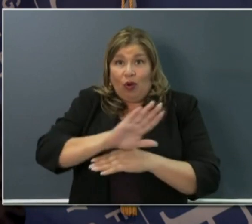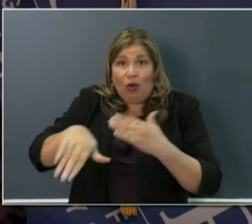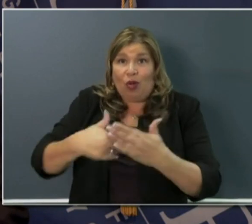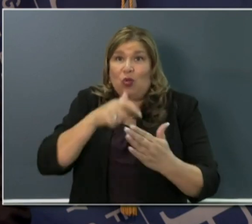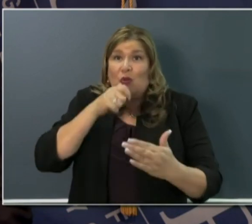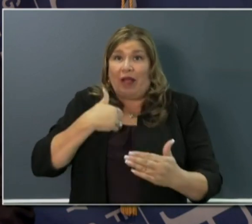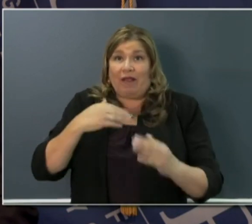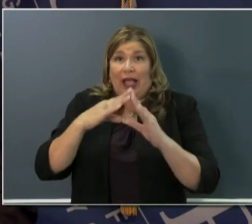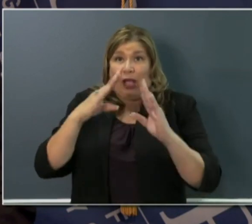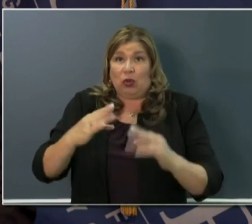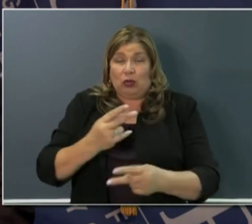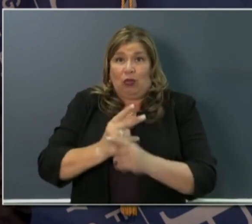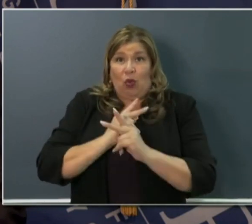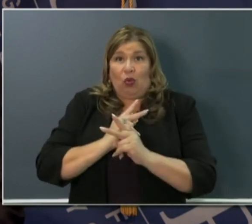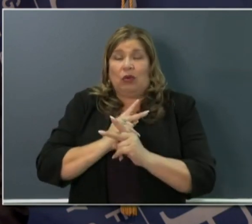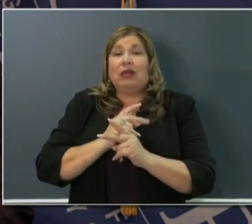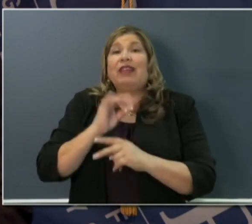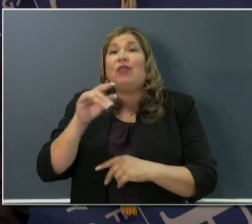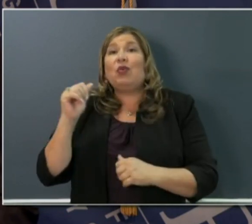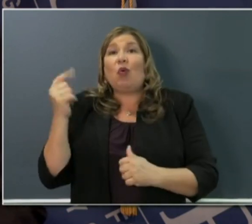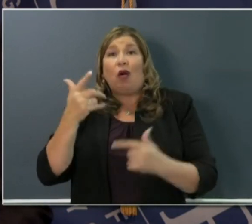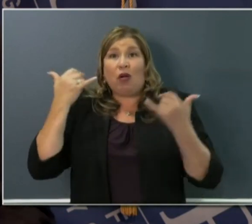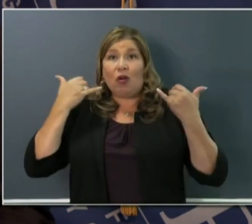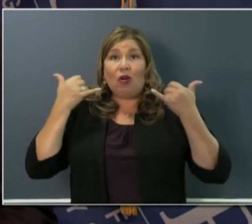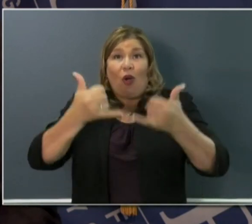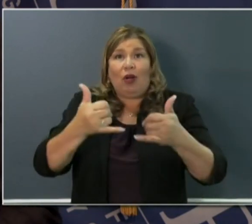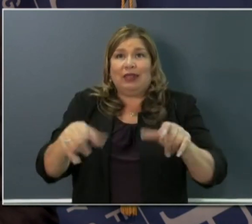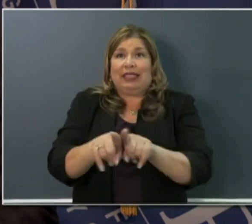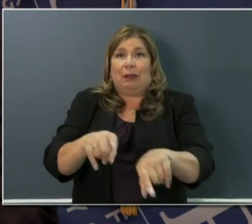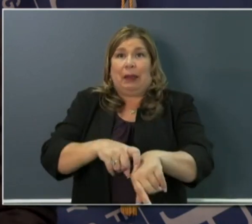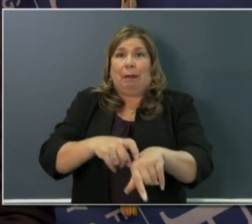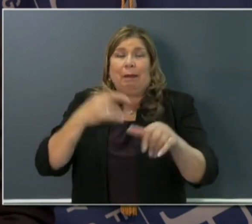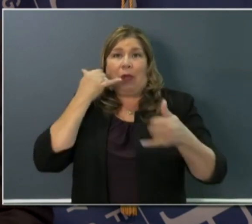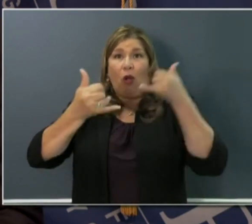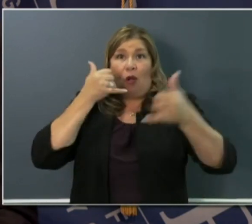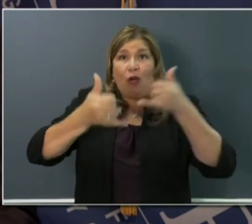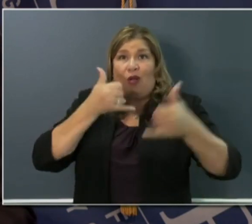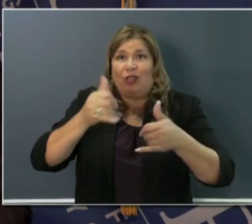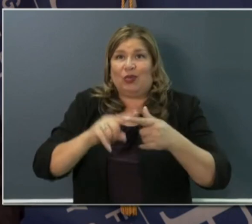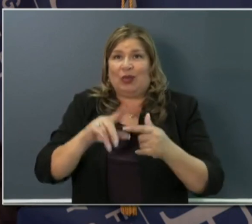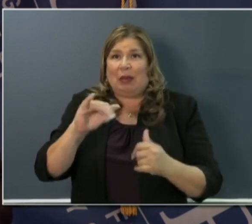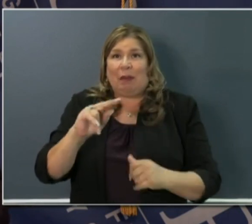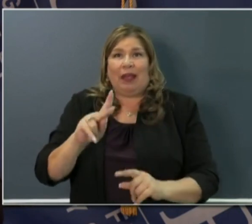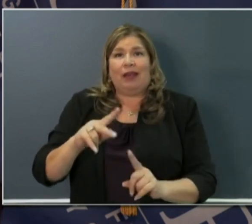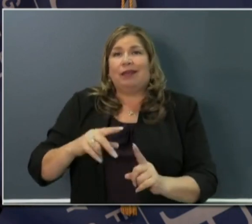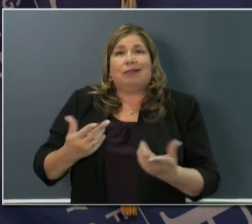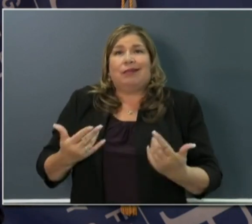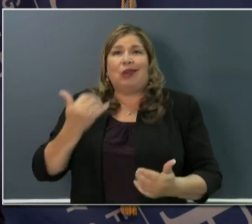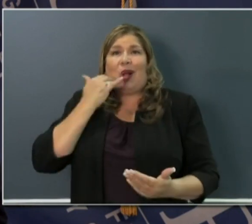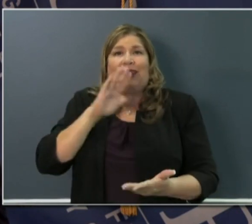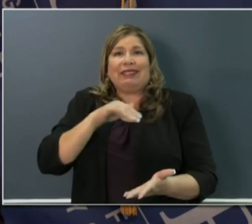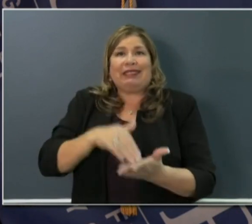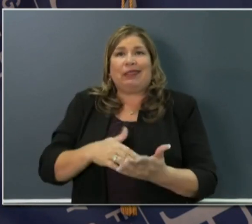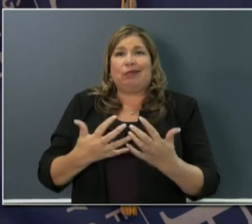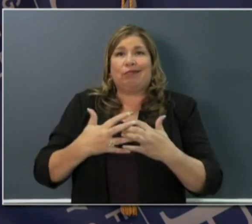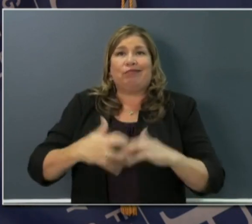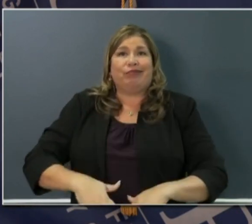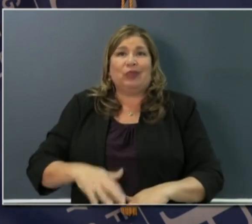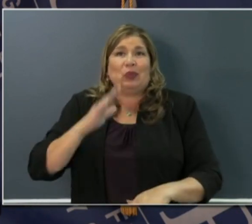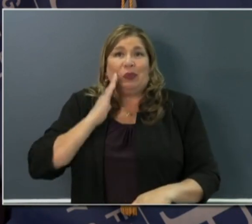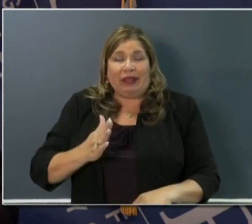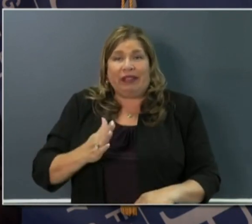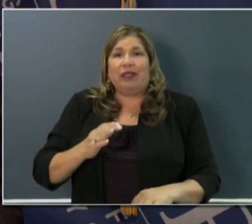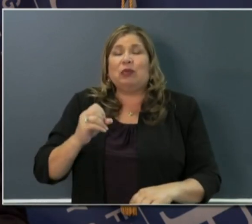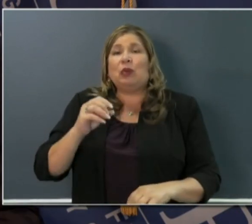mortgage makes a phone call at the same time to their bank, those call centers will collapse. So I hope